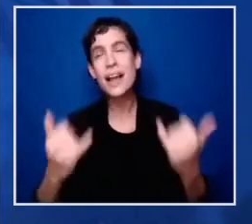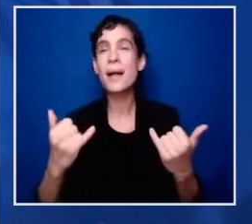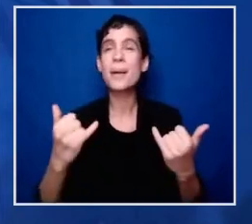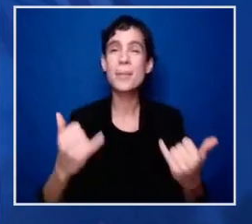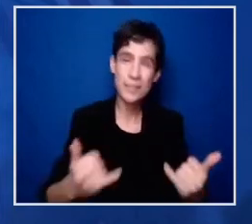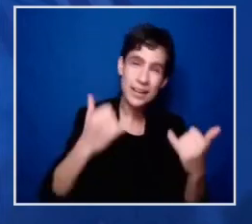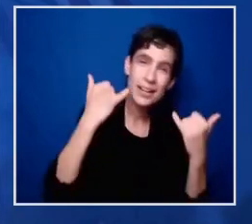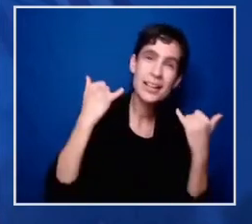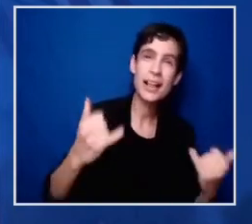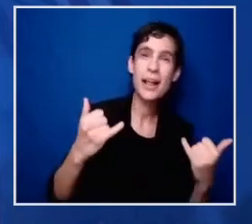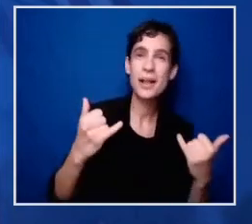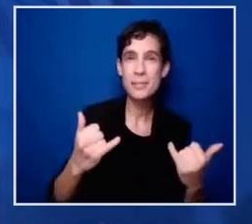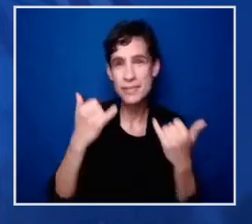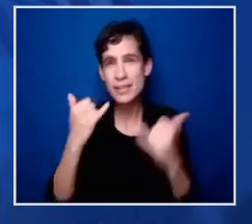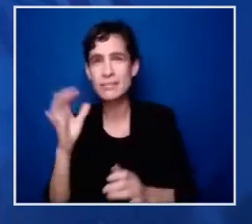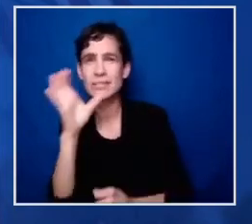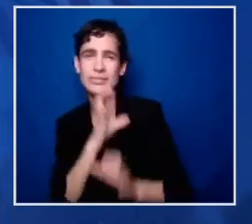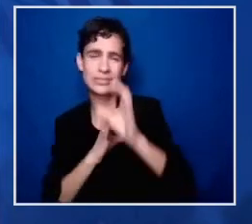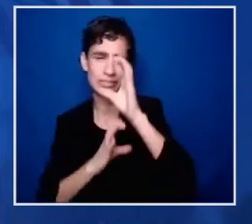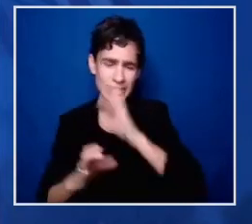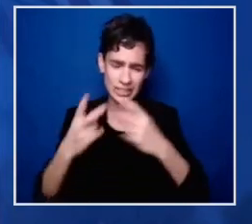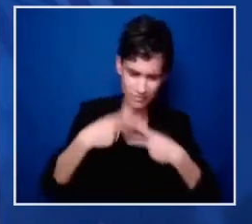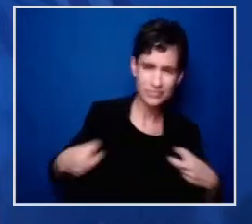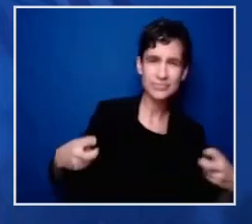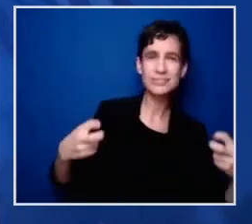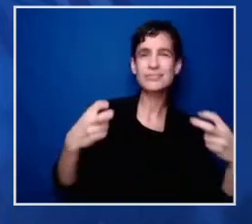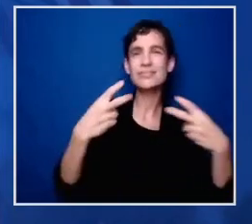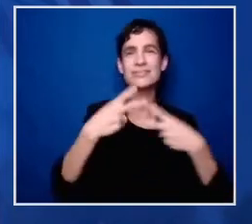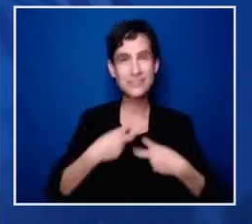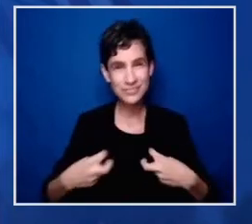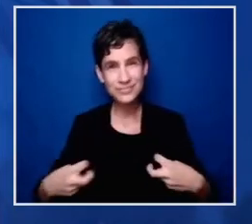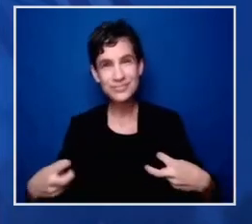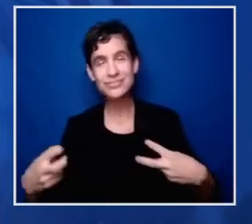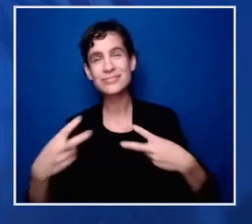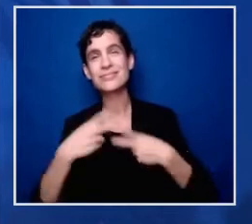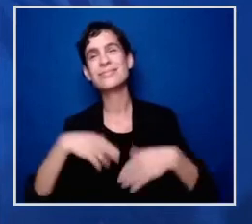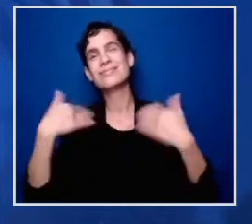siento aquí en mi pecho. El día